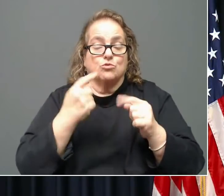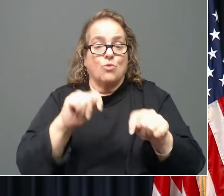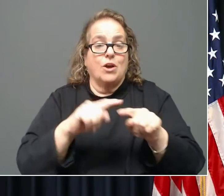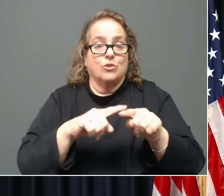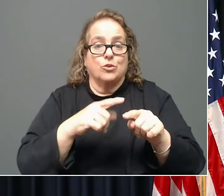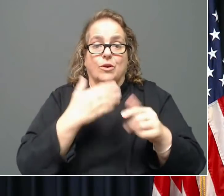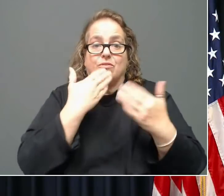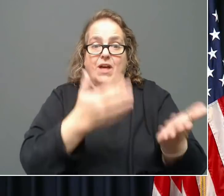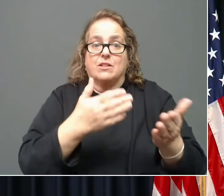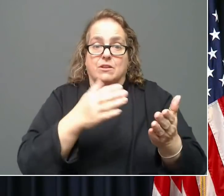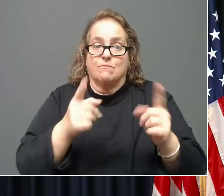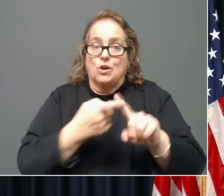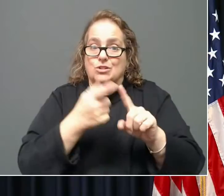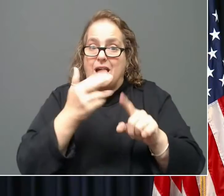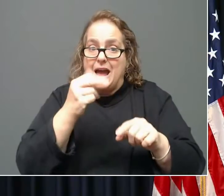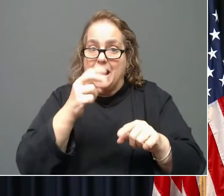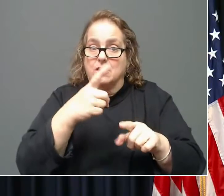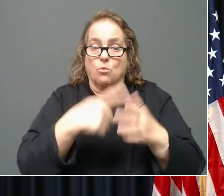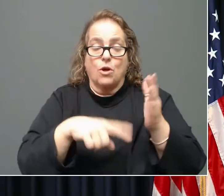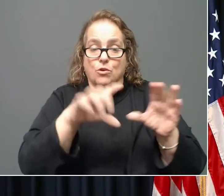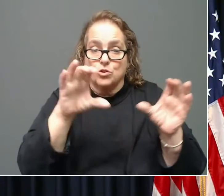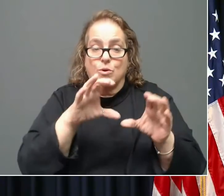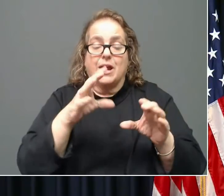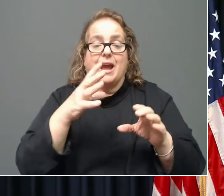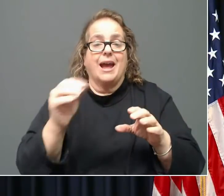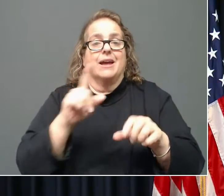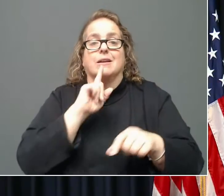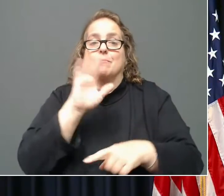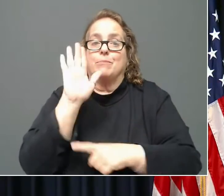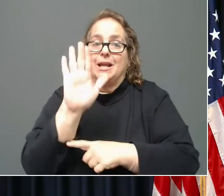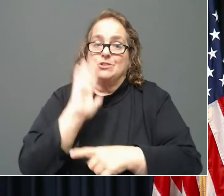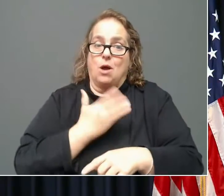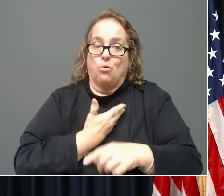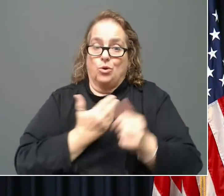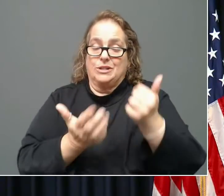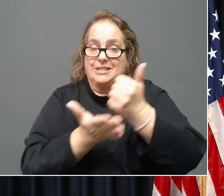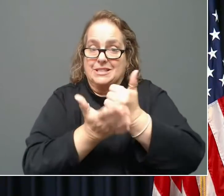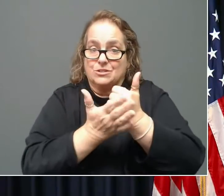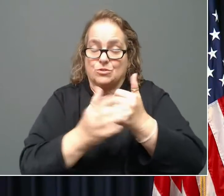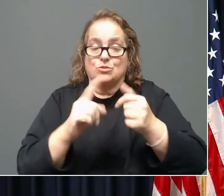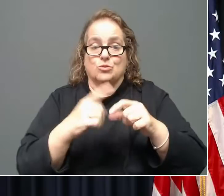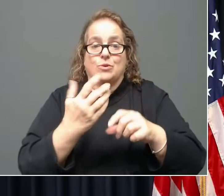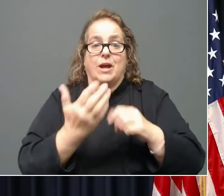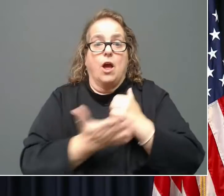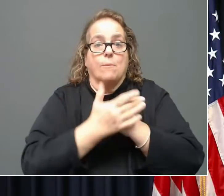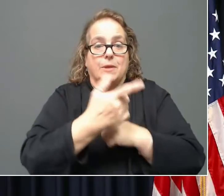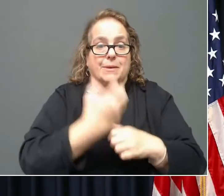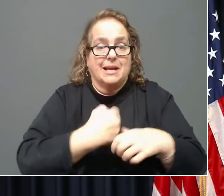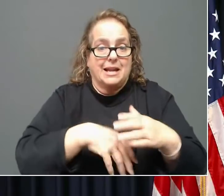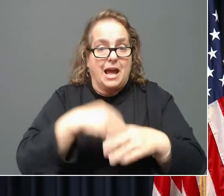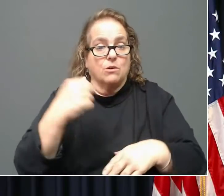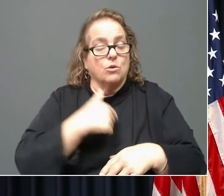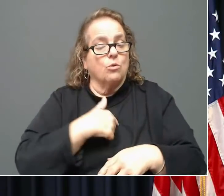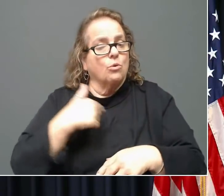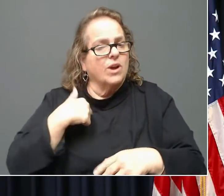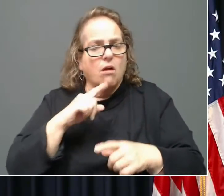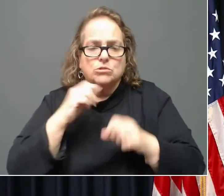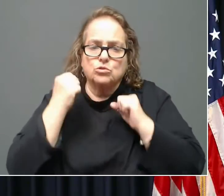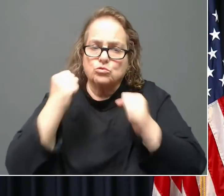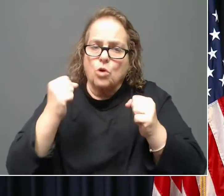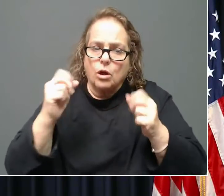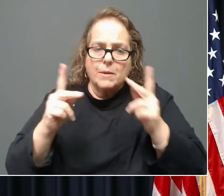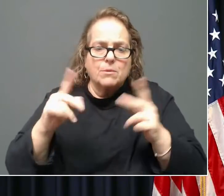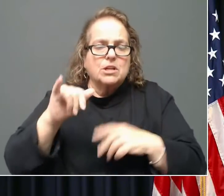our assistance to them and everyone else across the Commonwealth to dig out of this. We are resilient. This is just another thing